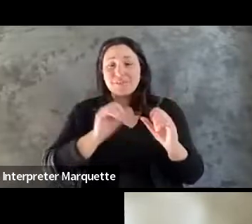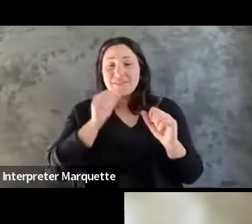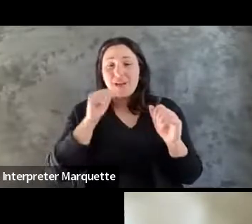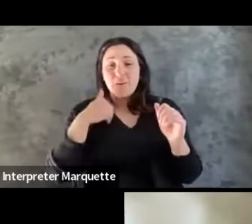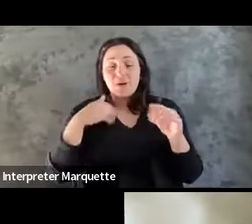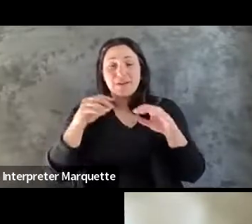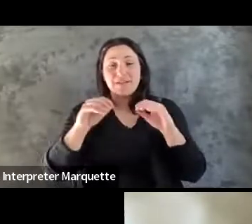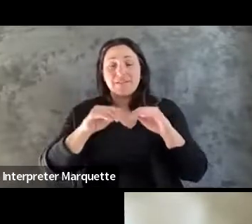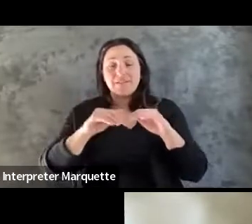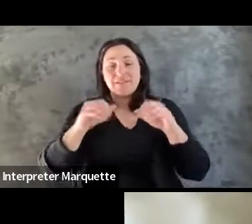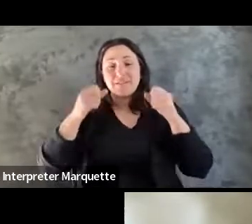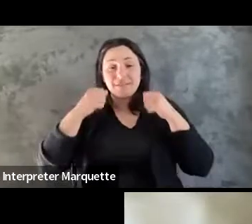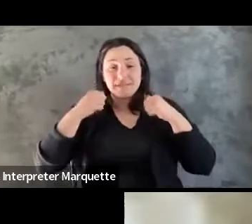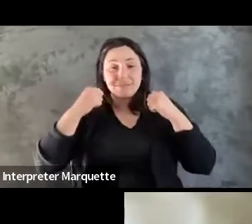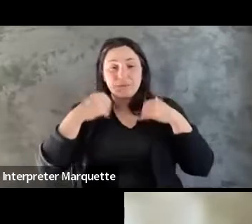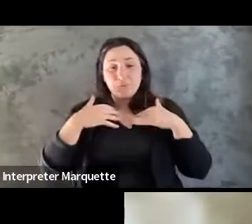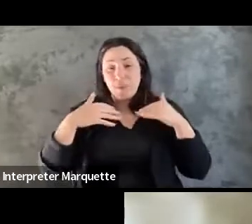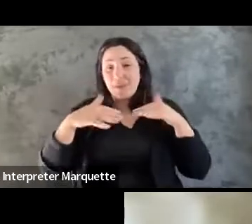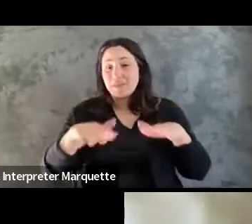sweatpants. I